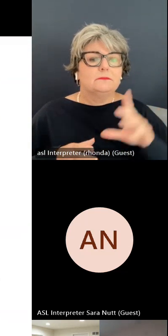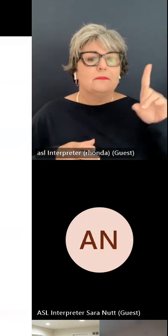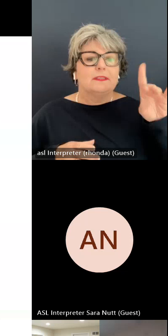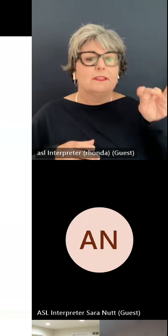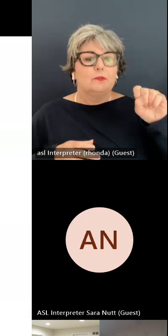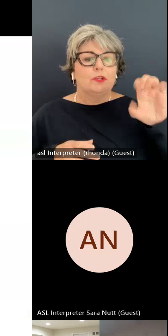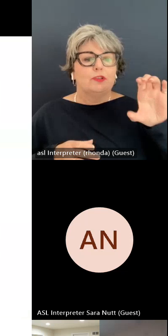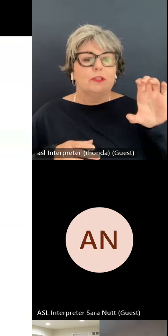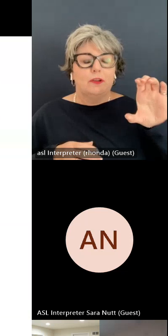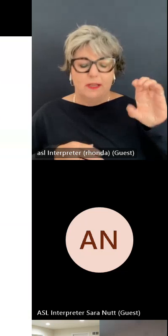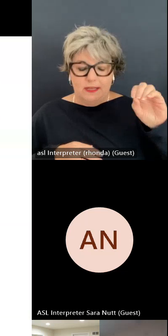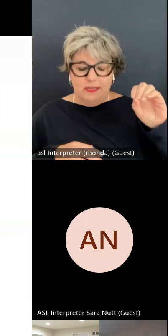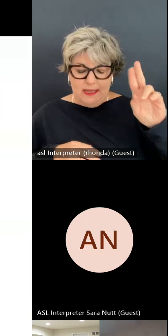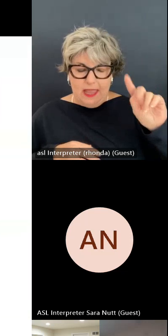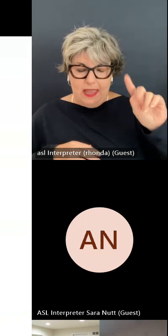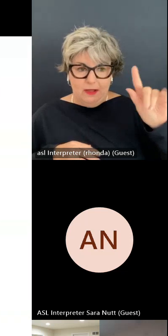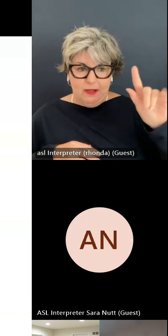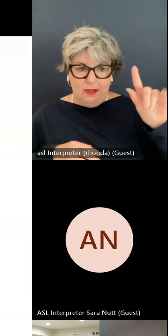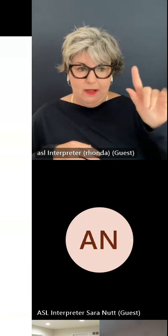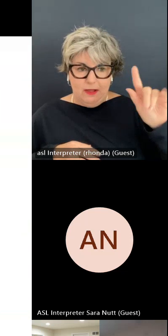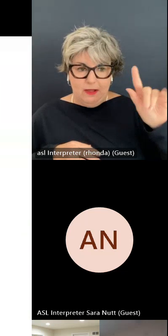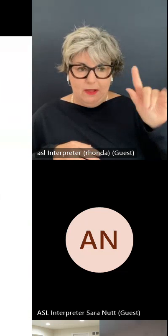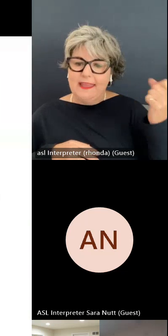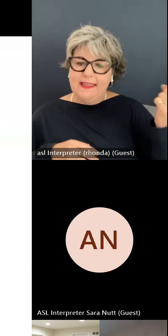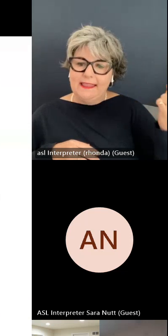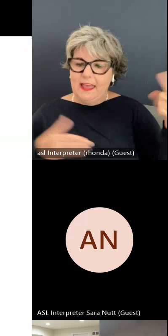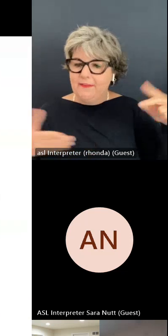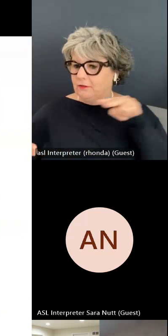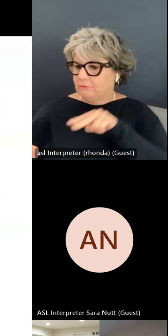I would look it up in A11.